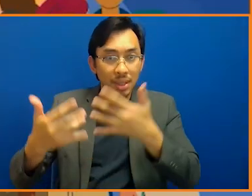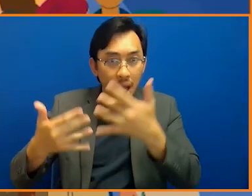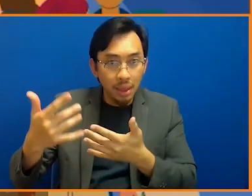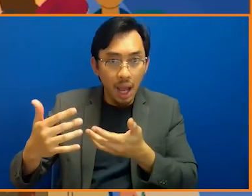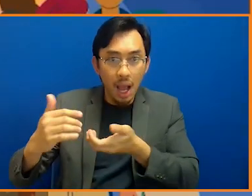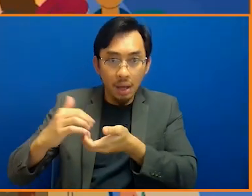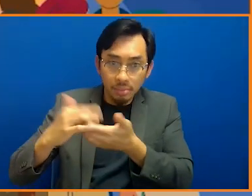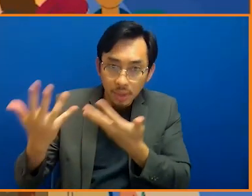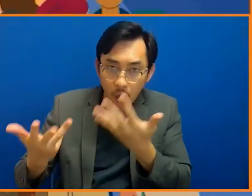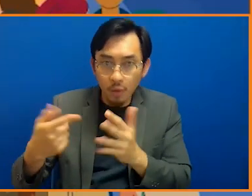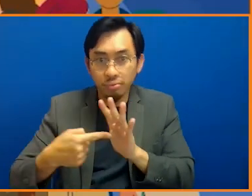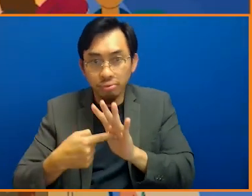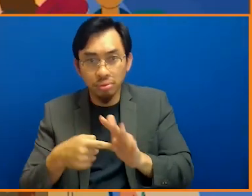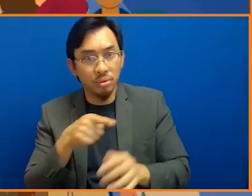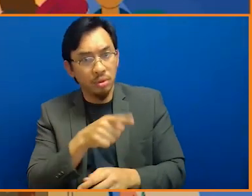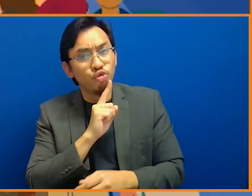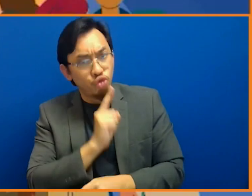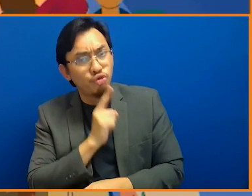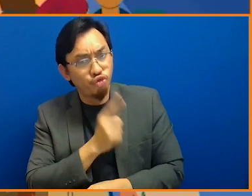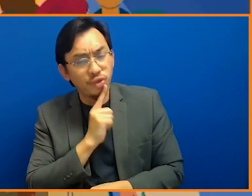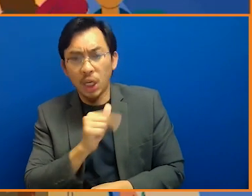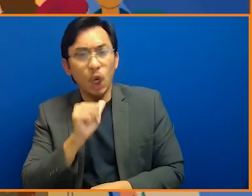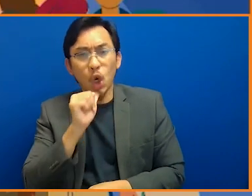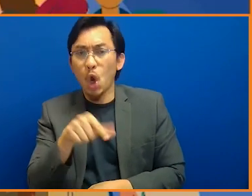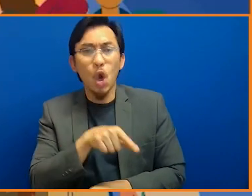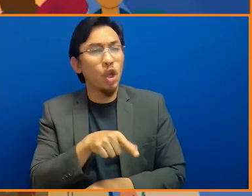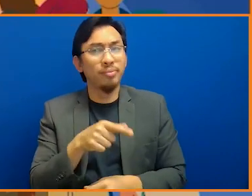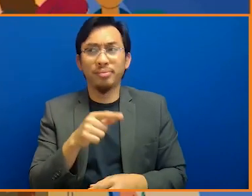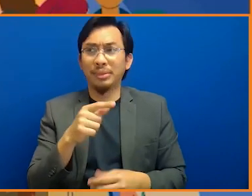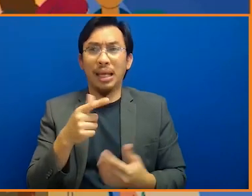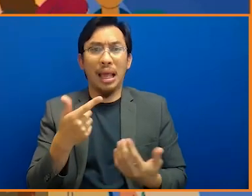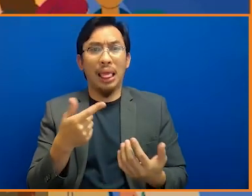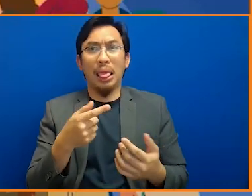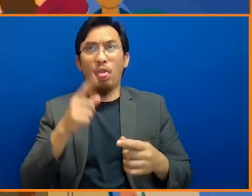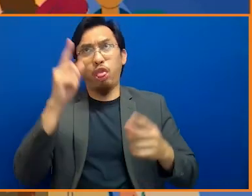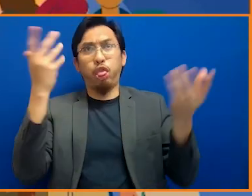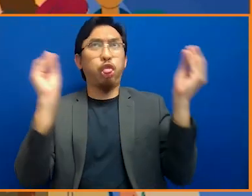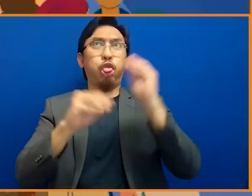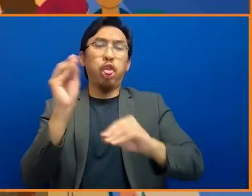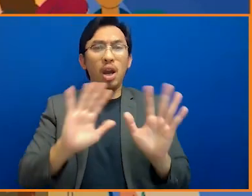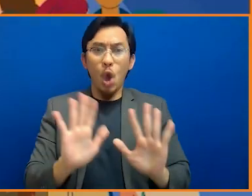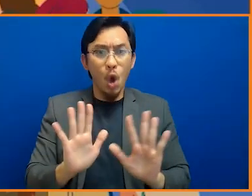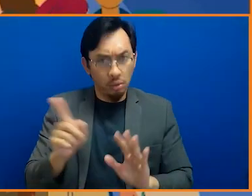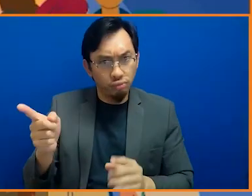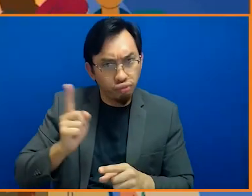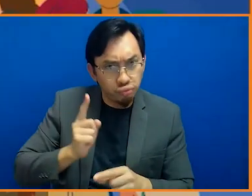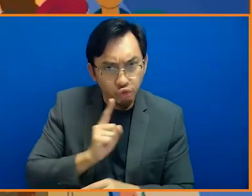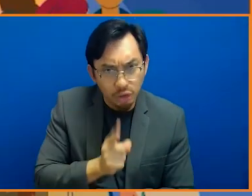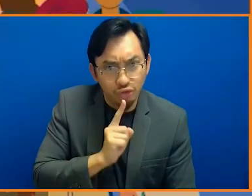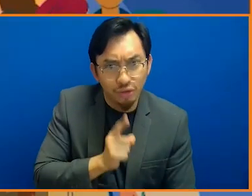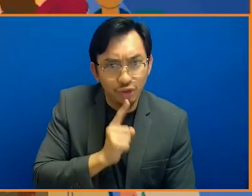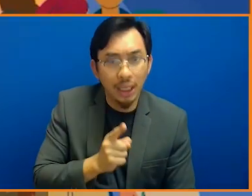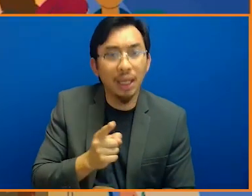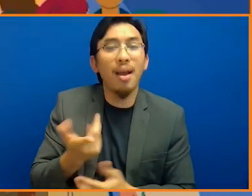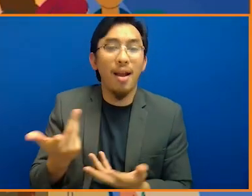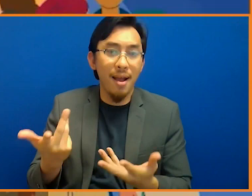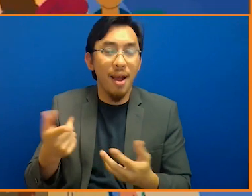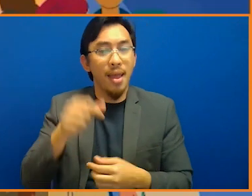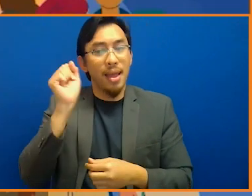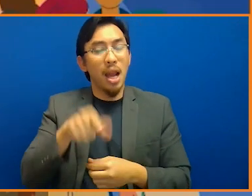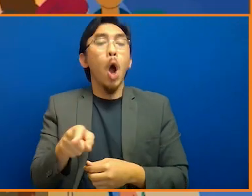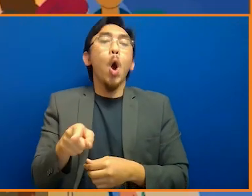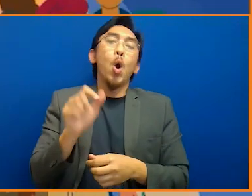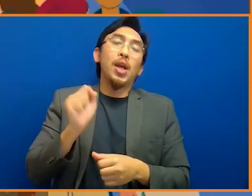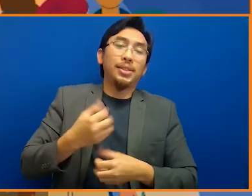the informations that is served are not hoax. And the last one is DRR needs to be included in the education curriculum. So it's